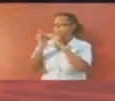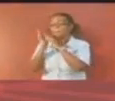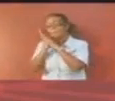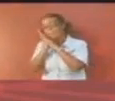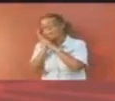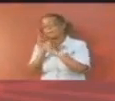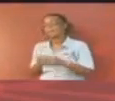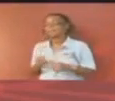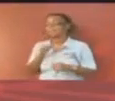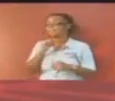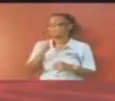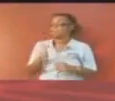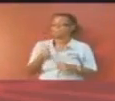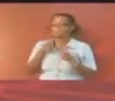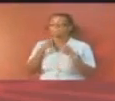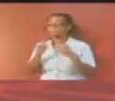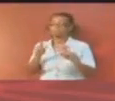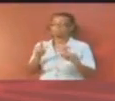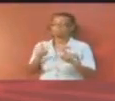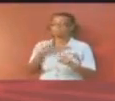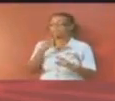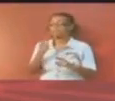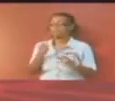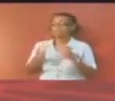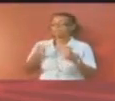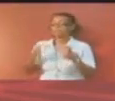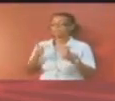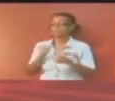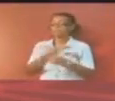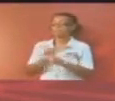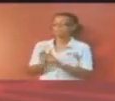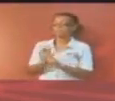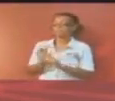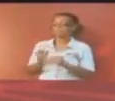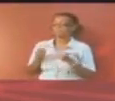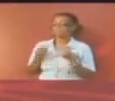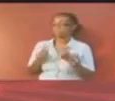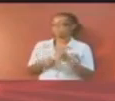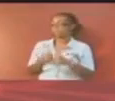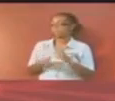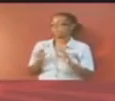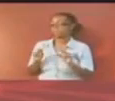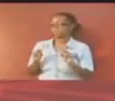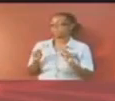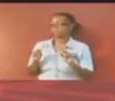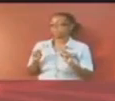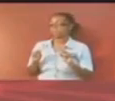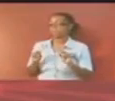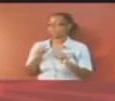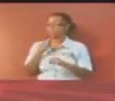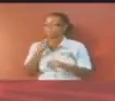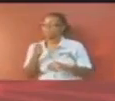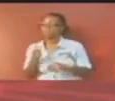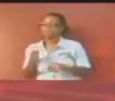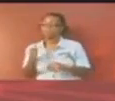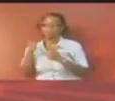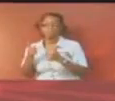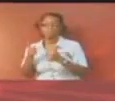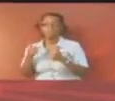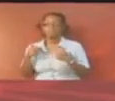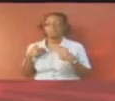and exhibiting the resilience of the parallel healthcare system by converting step down facilities and quarantine